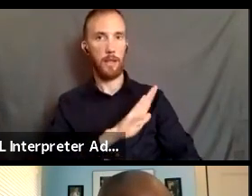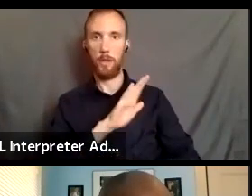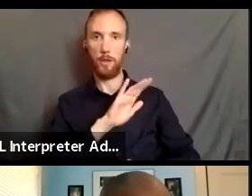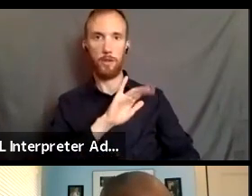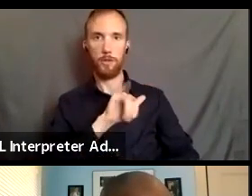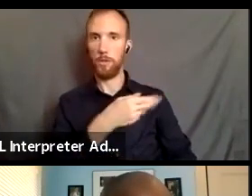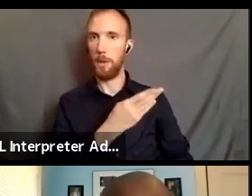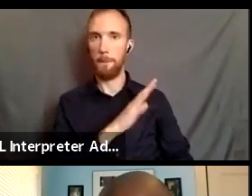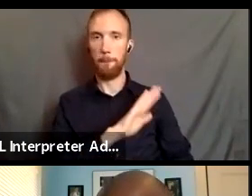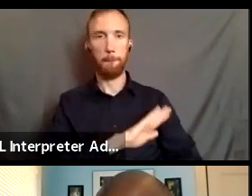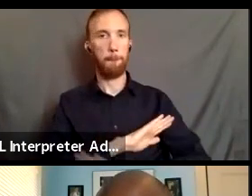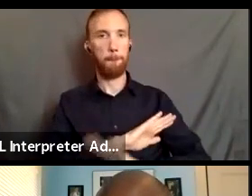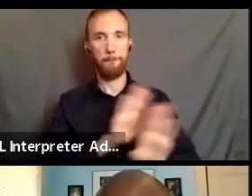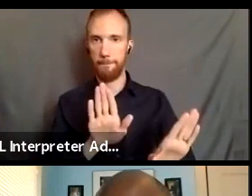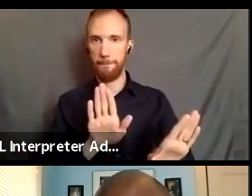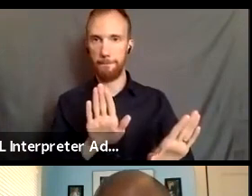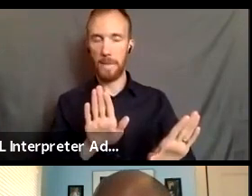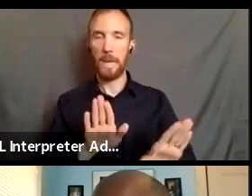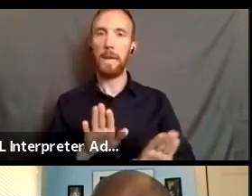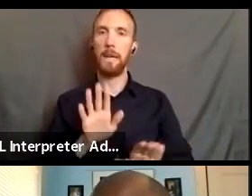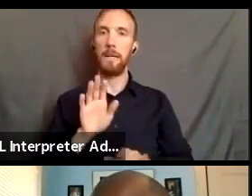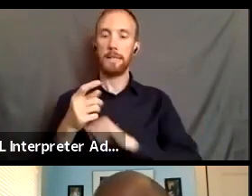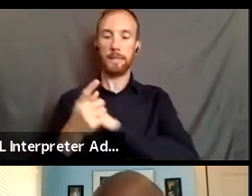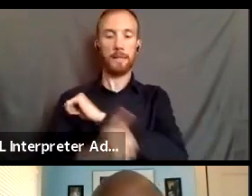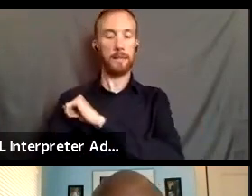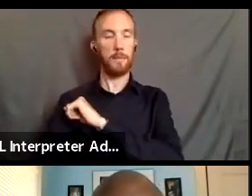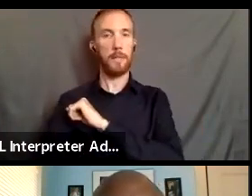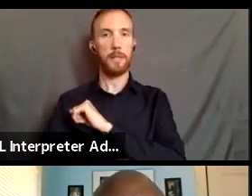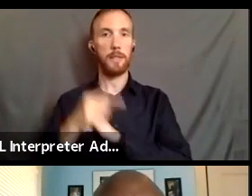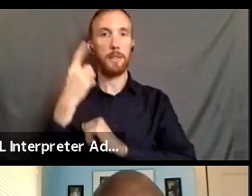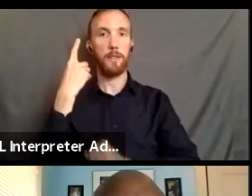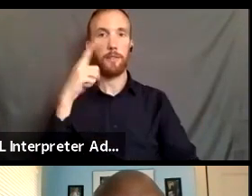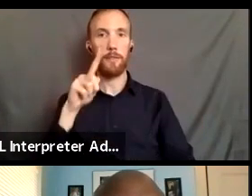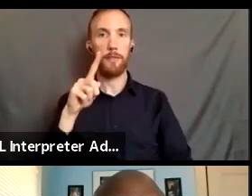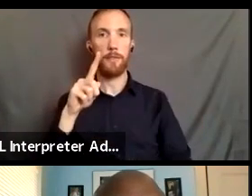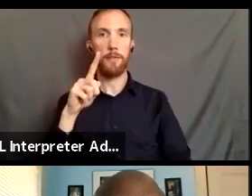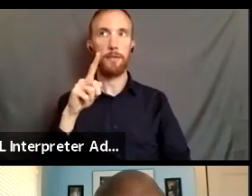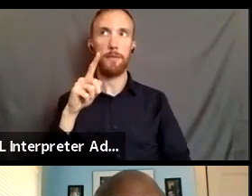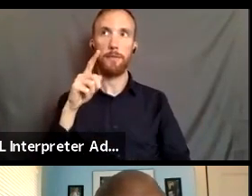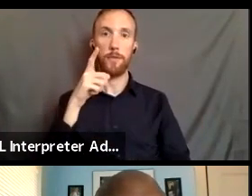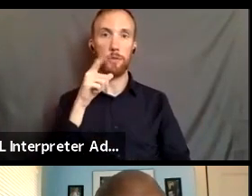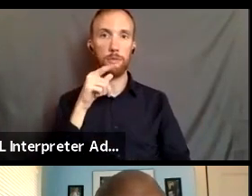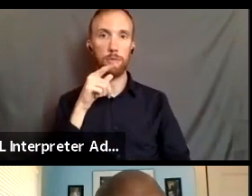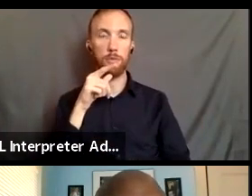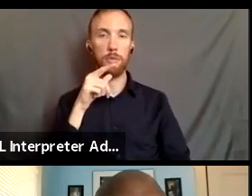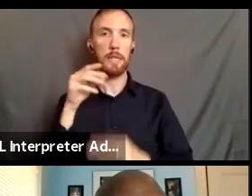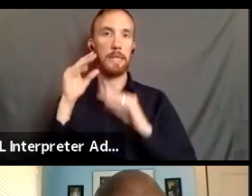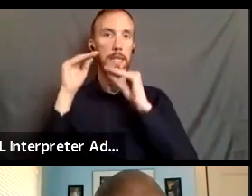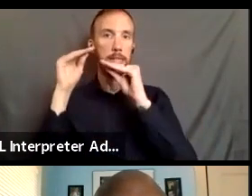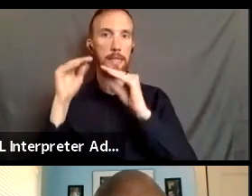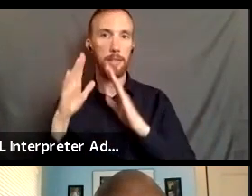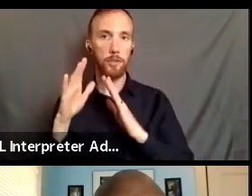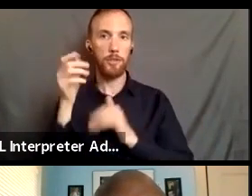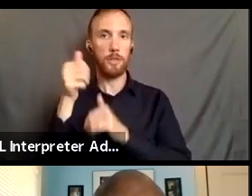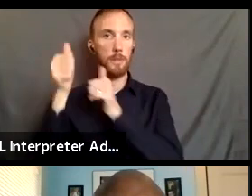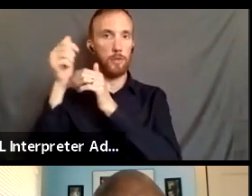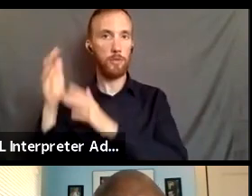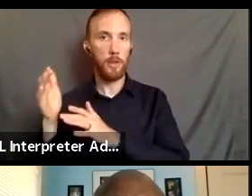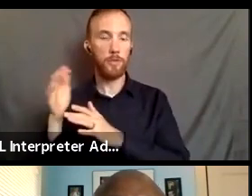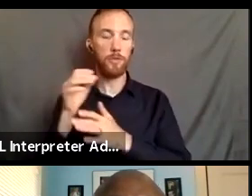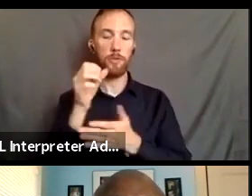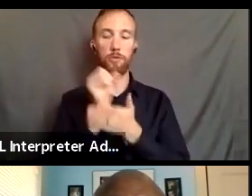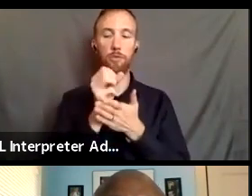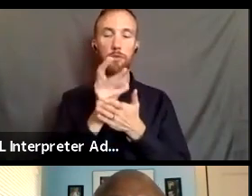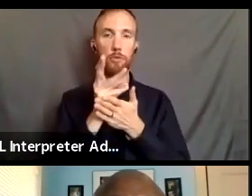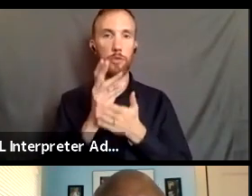of um administration teachers uh social workers counselors so and i know that has